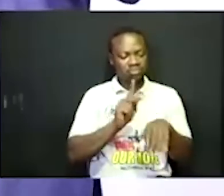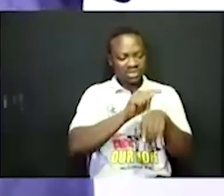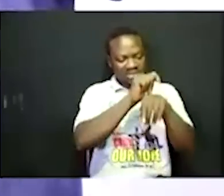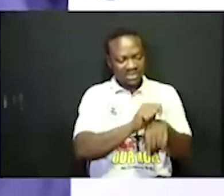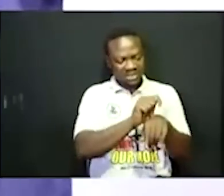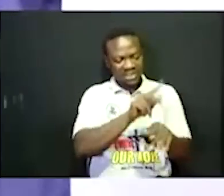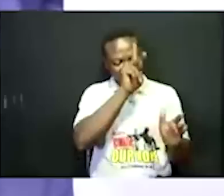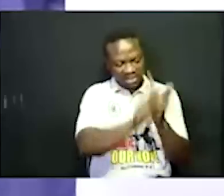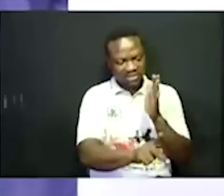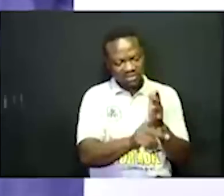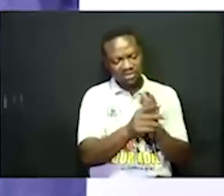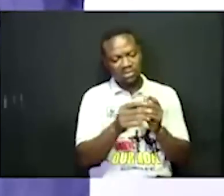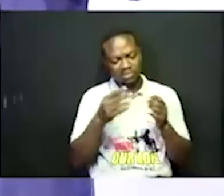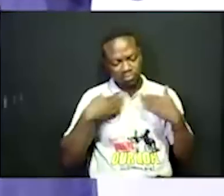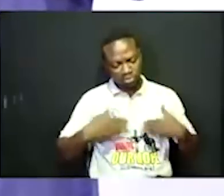mofra.